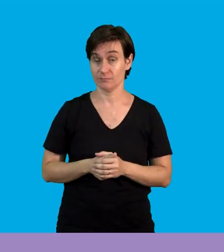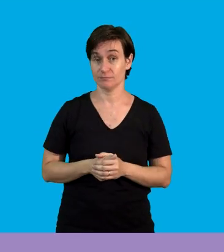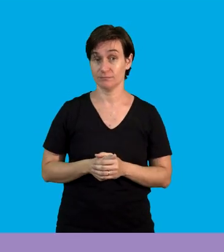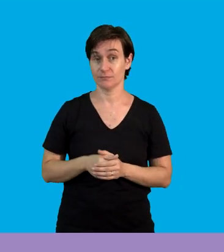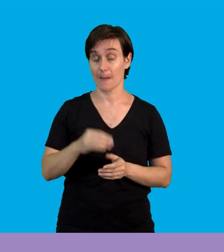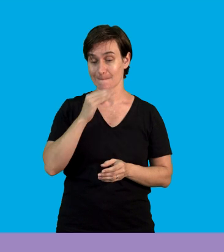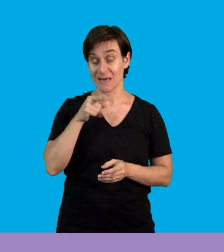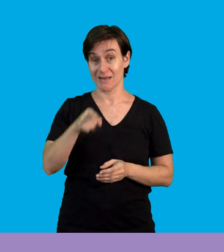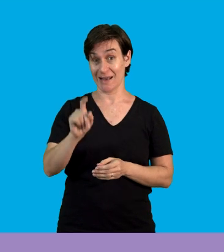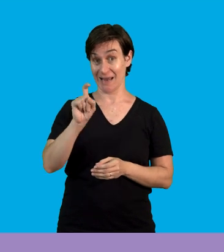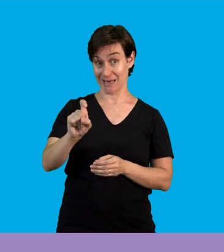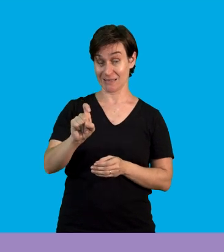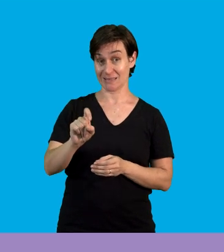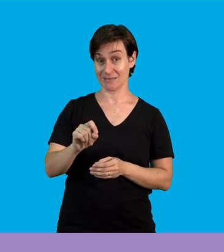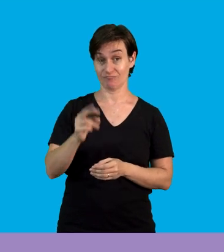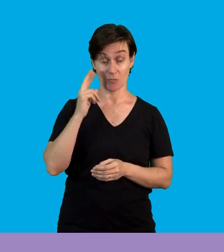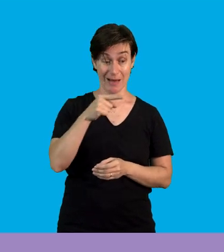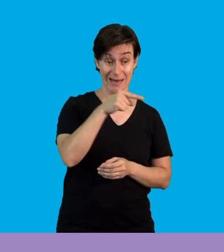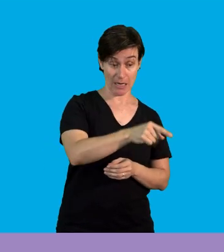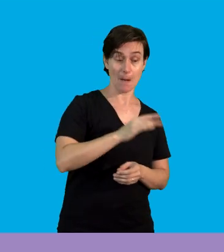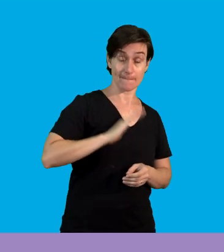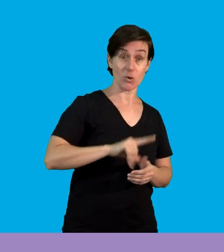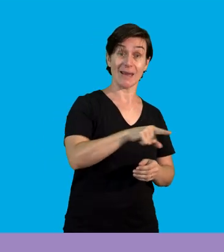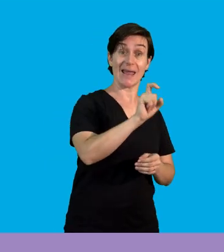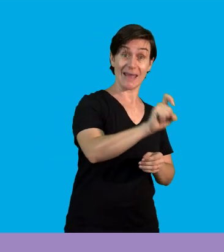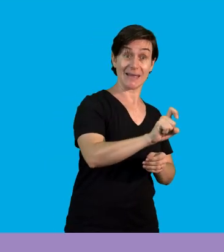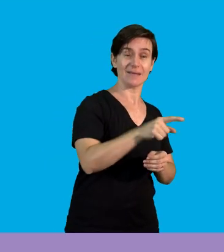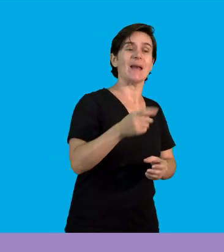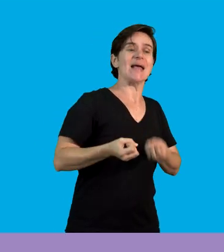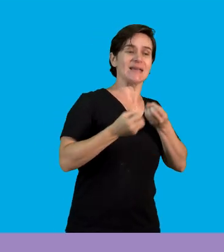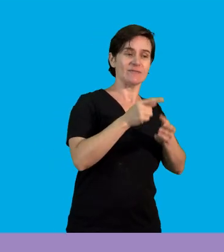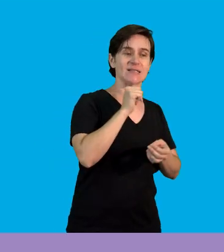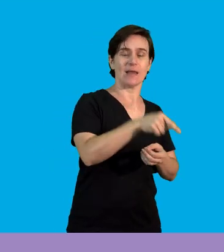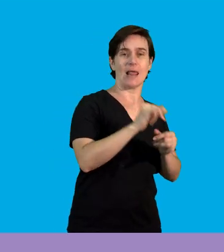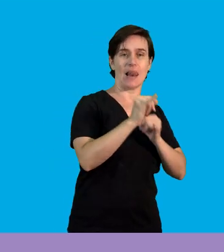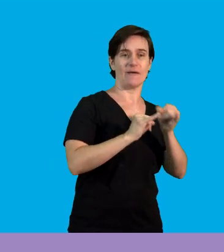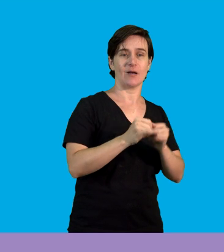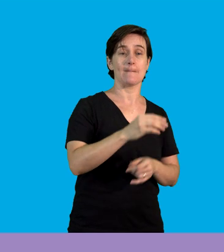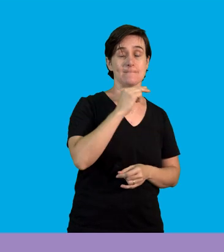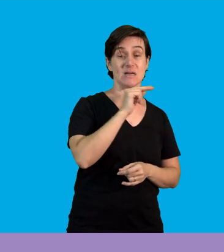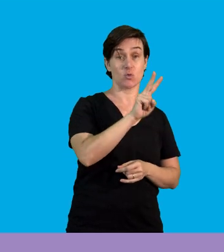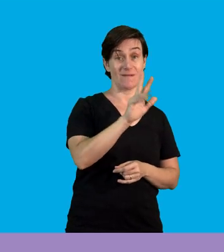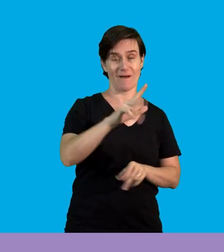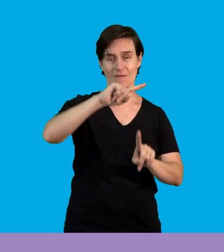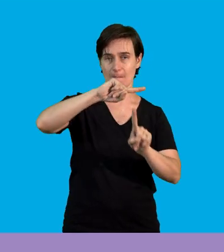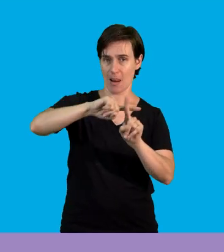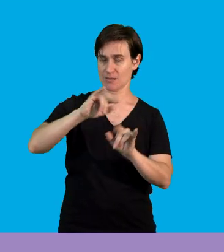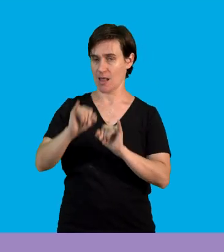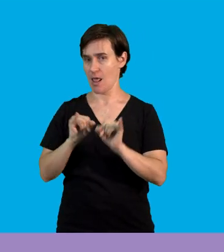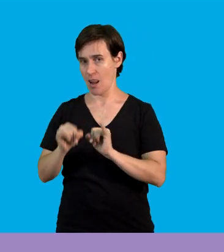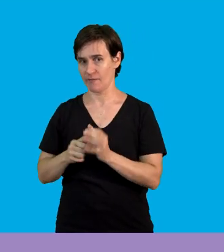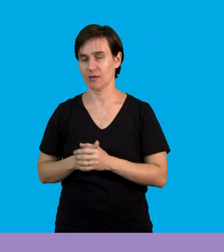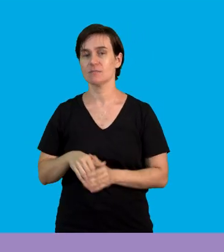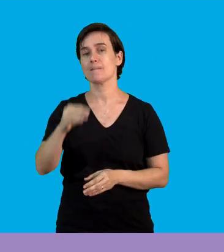means where X, remember the boy's age is X, when he is 11, it means that it would be 25